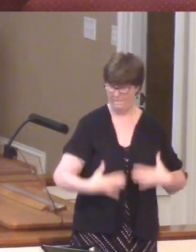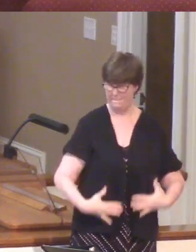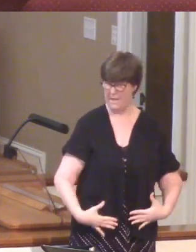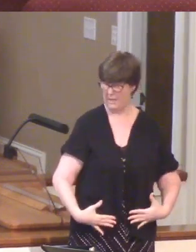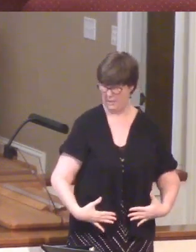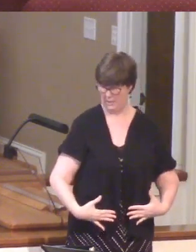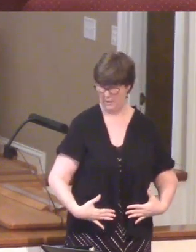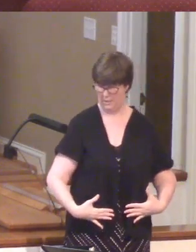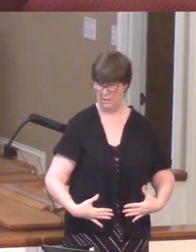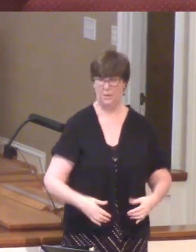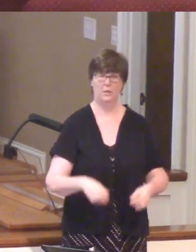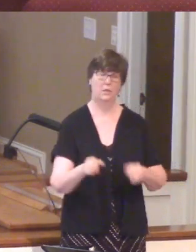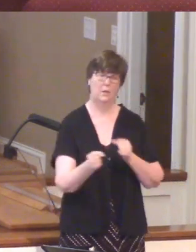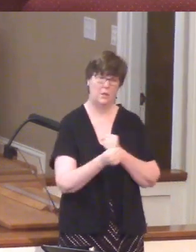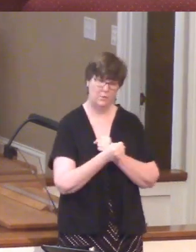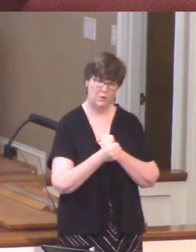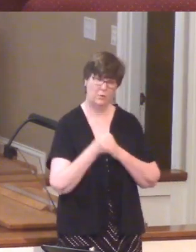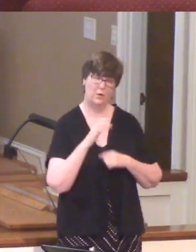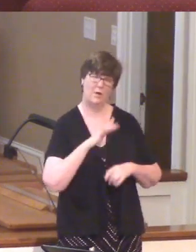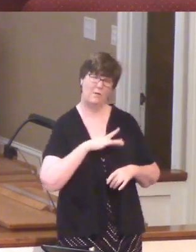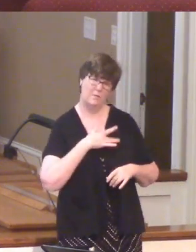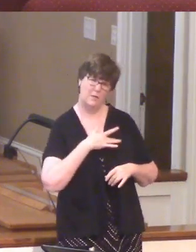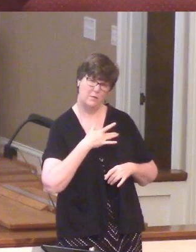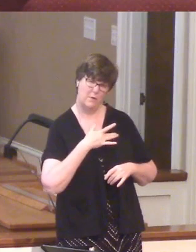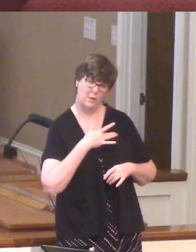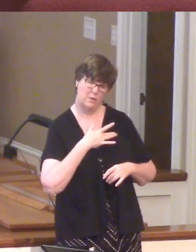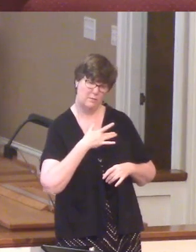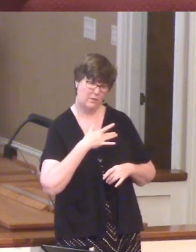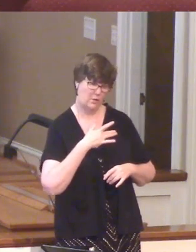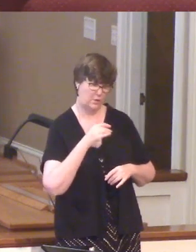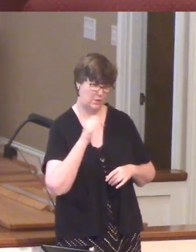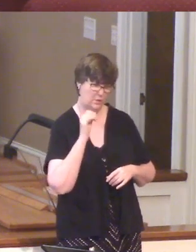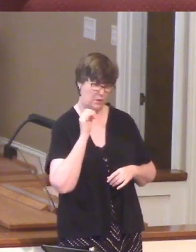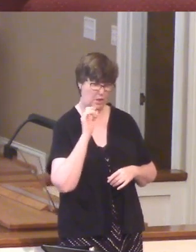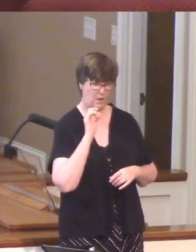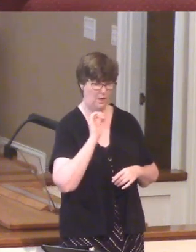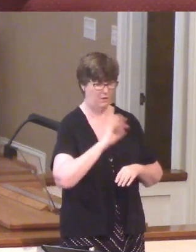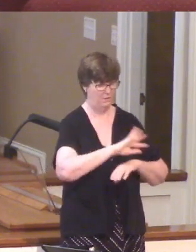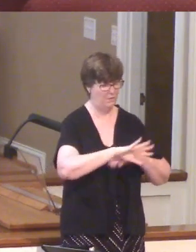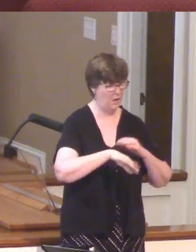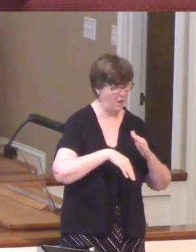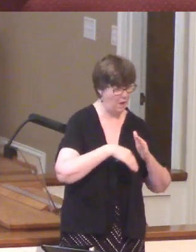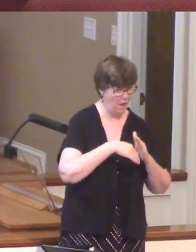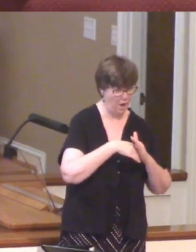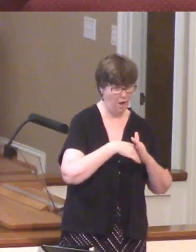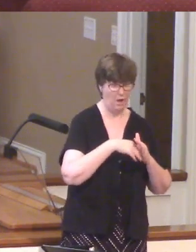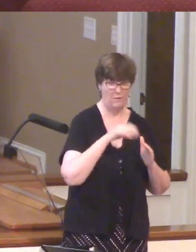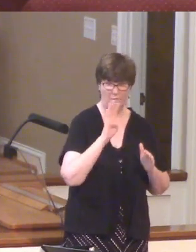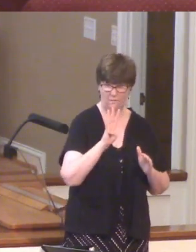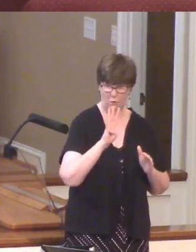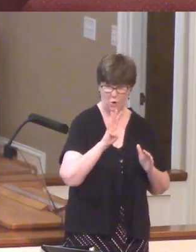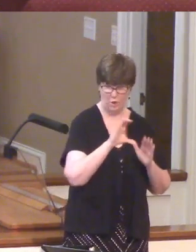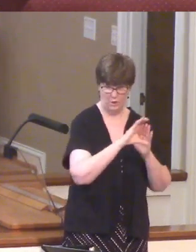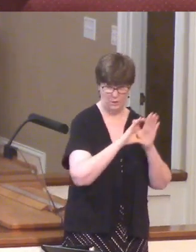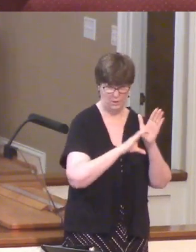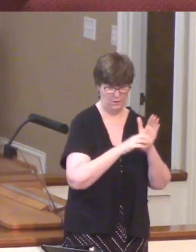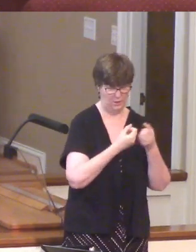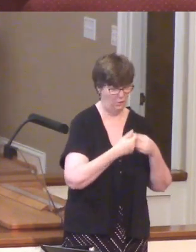heart, you fulfill the first four of the Ten Commandments. By loving God, you get rid of